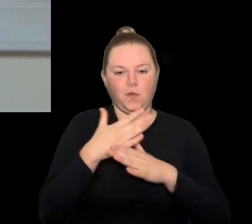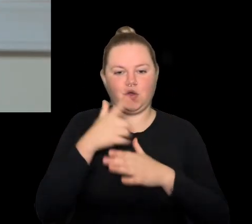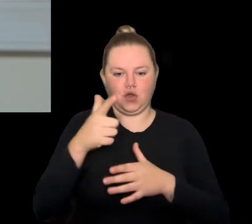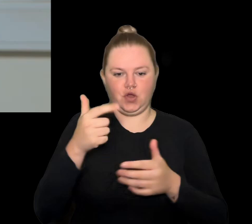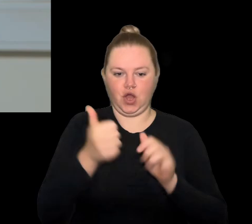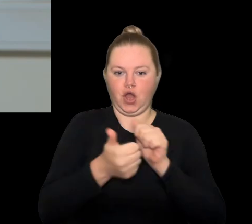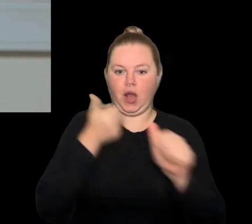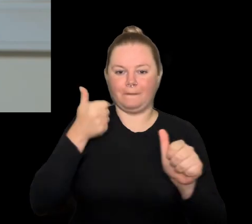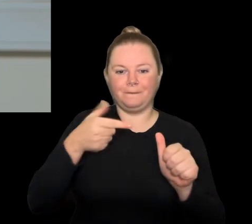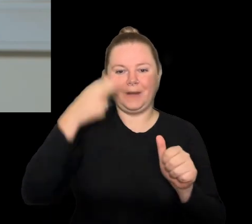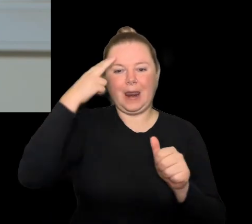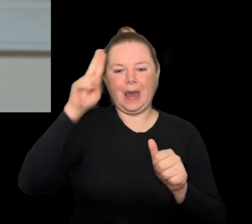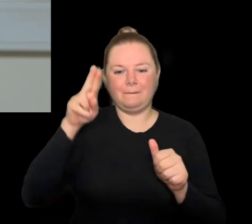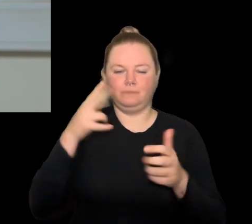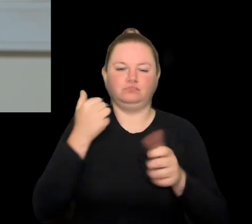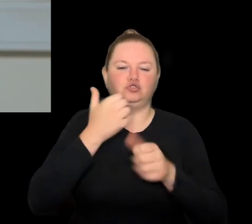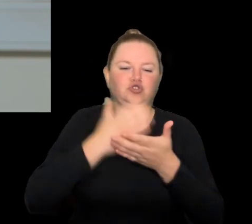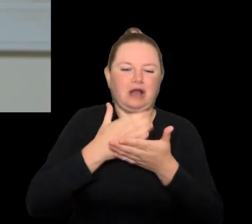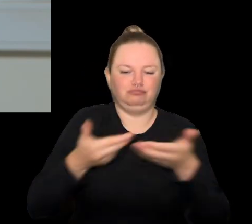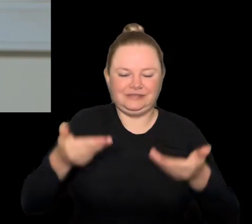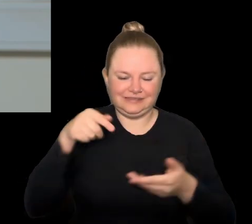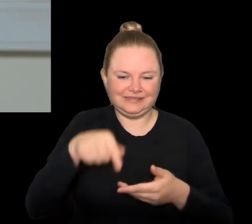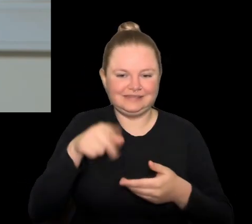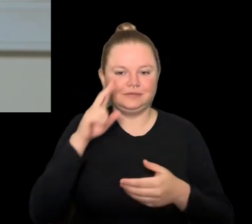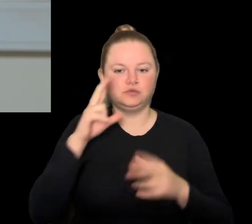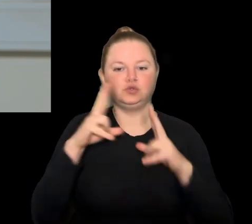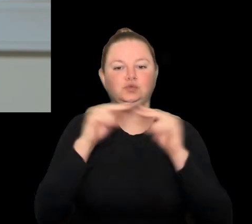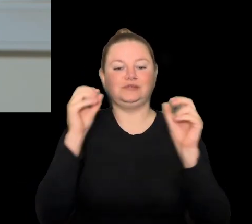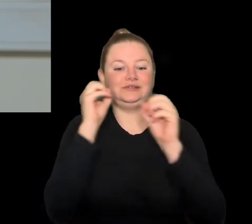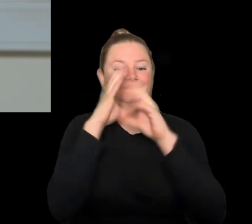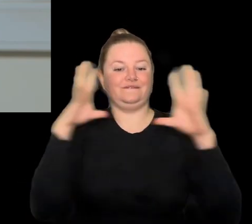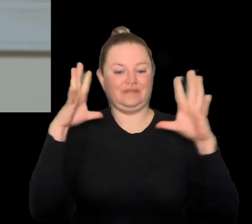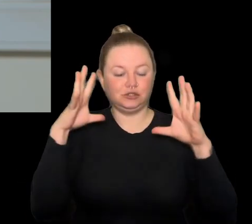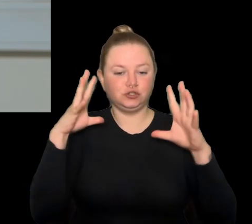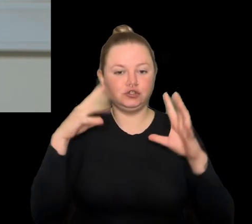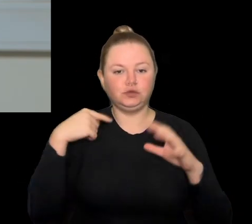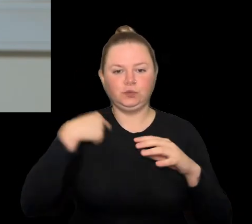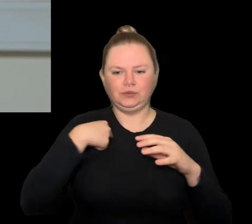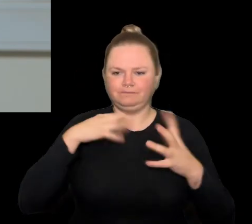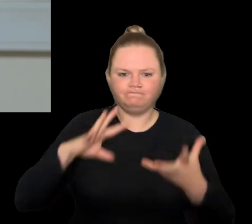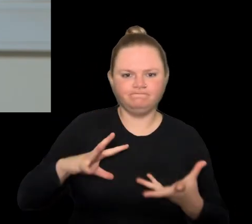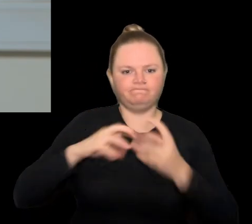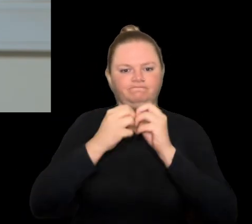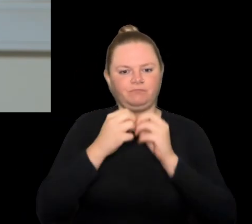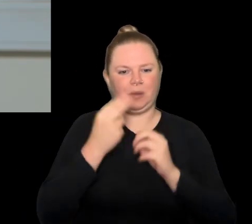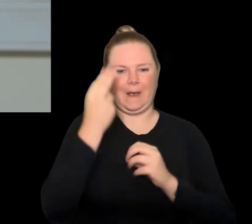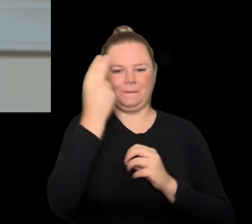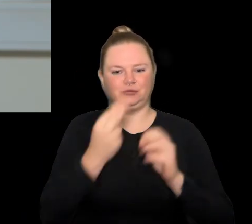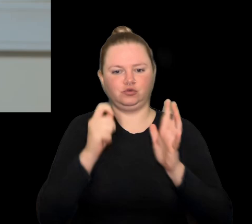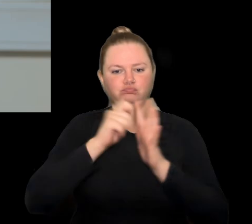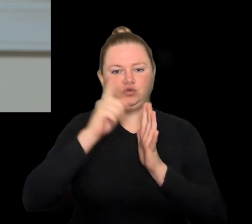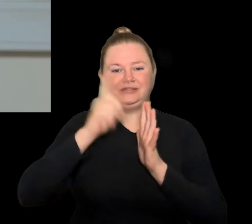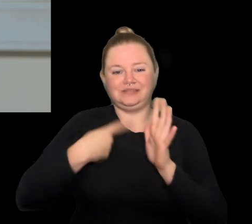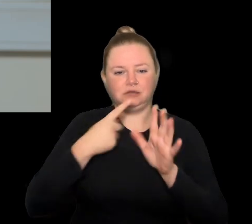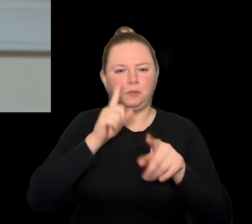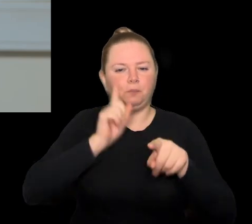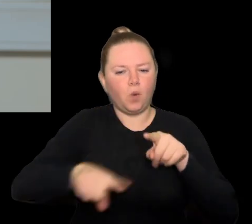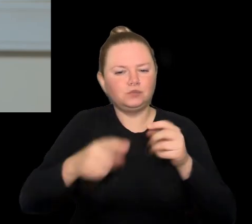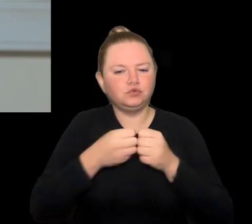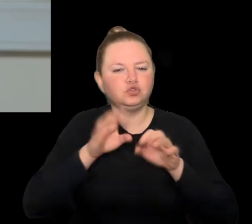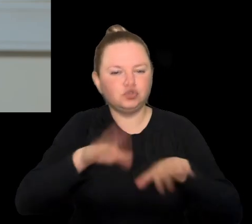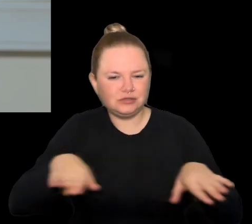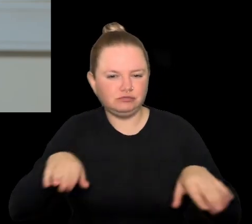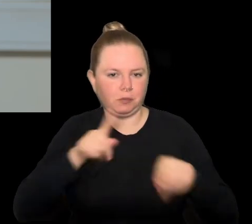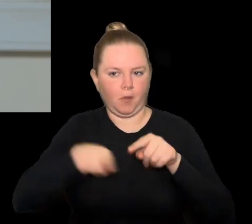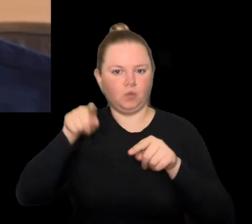for a company a charity called Twin Vision, and we do animation projects mostly with children, mostly in Alder